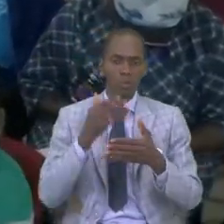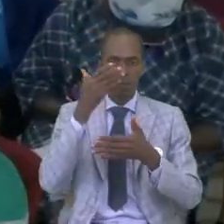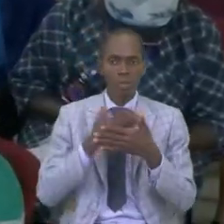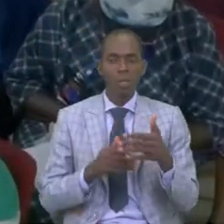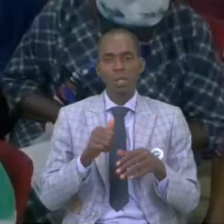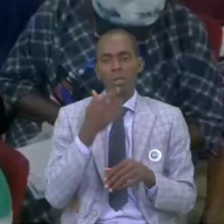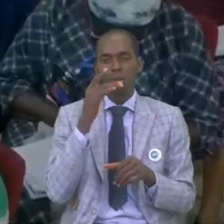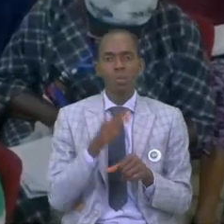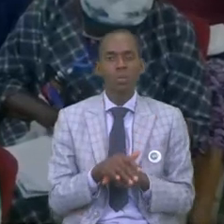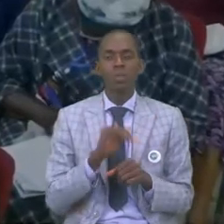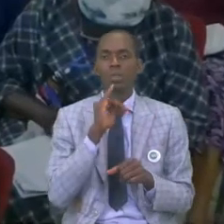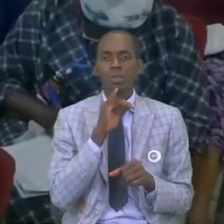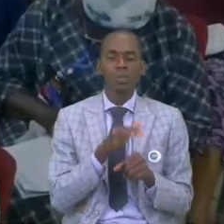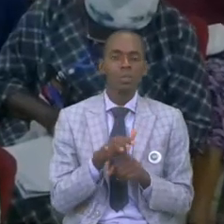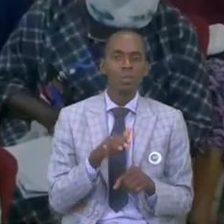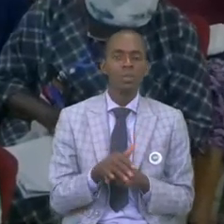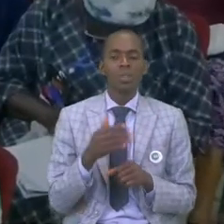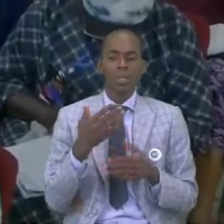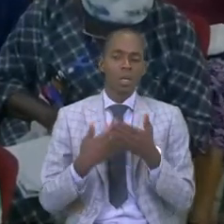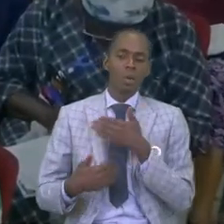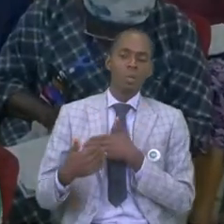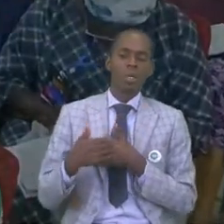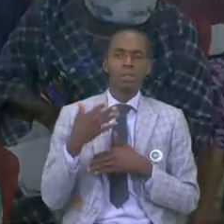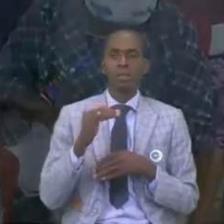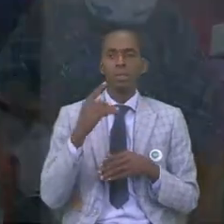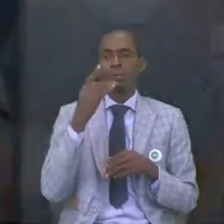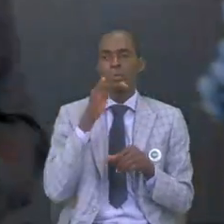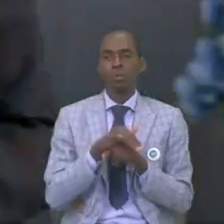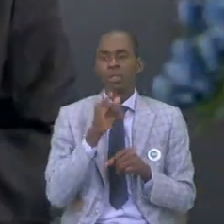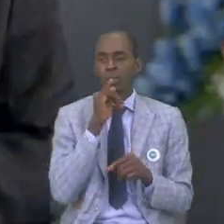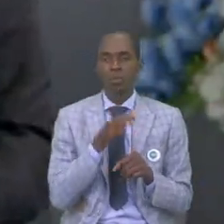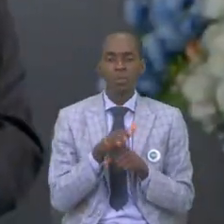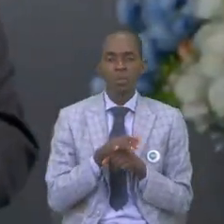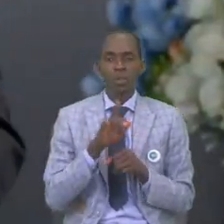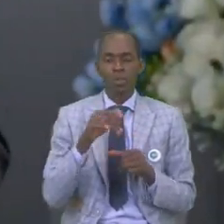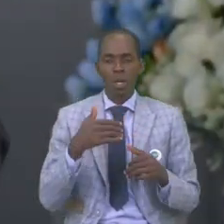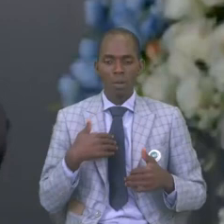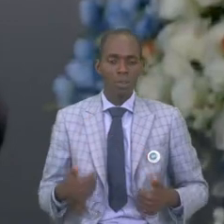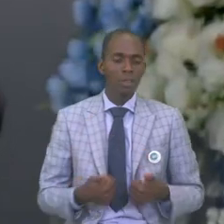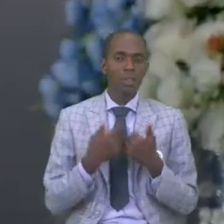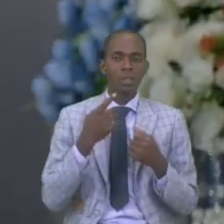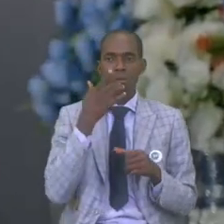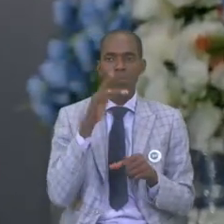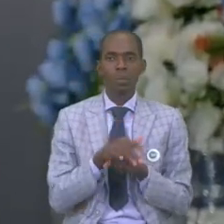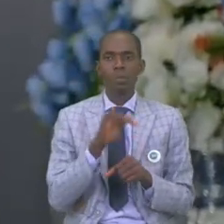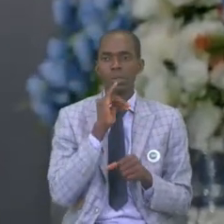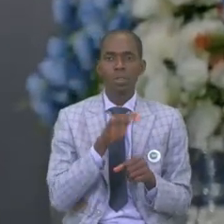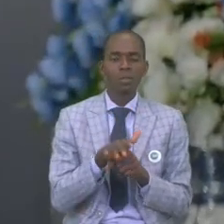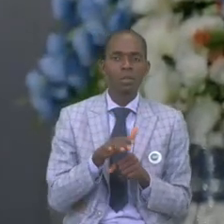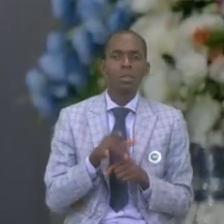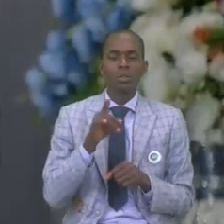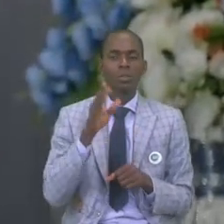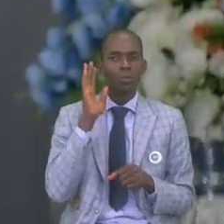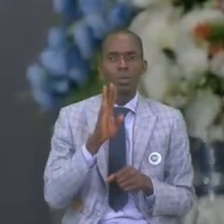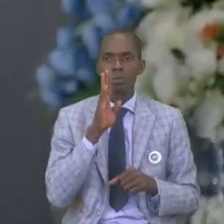There's trial, a promise is fulfilled. There is a challenge, and the promise is fulfilled. You'll be the